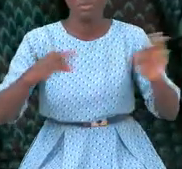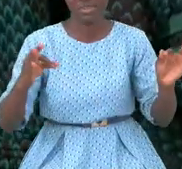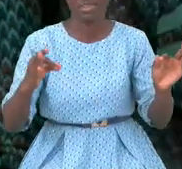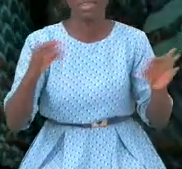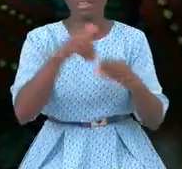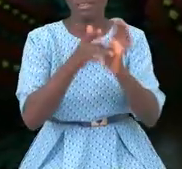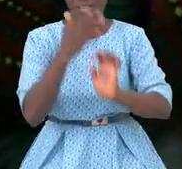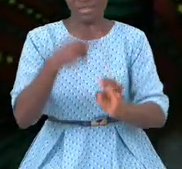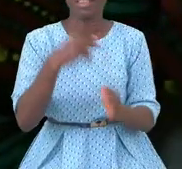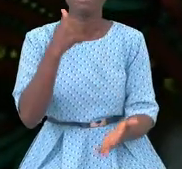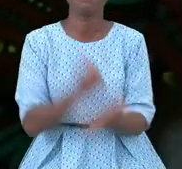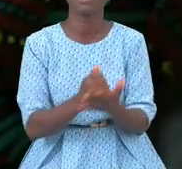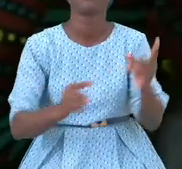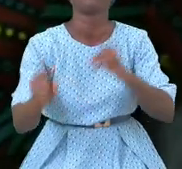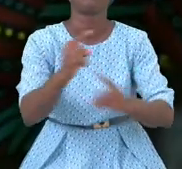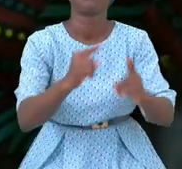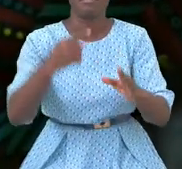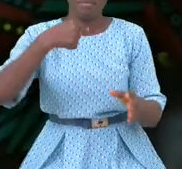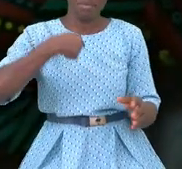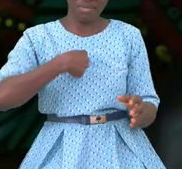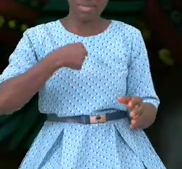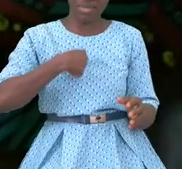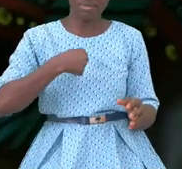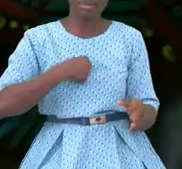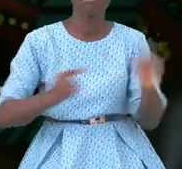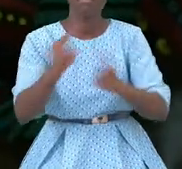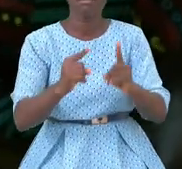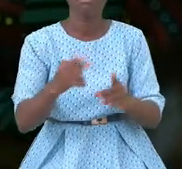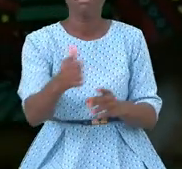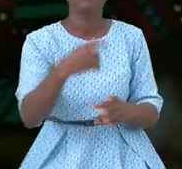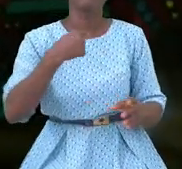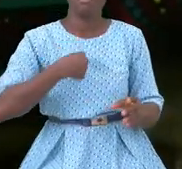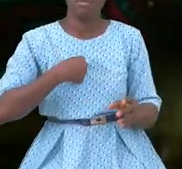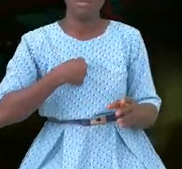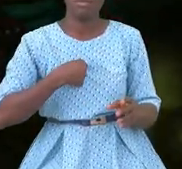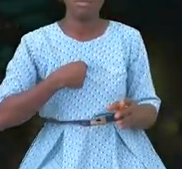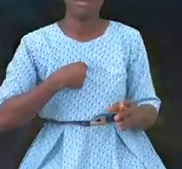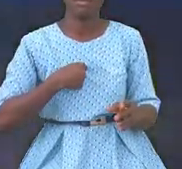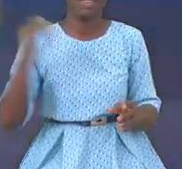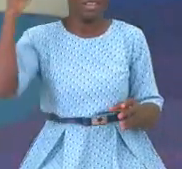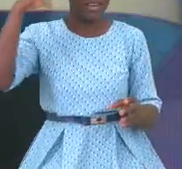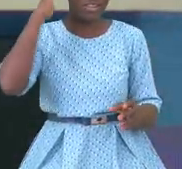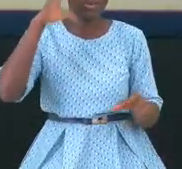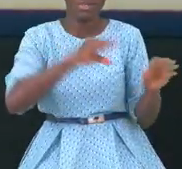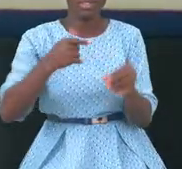Me will set me free. You'll obtain. Don't try to attain. You